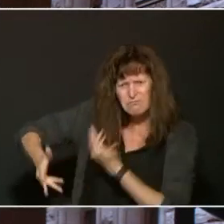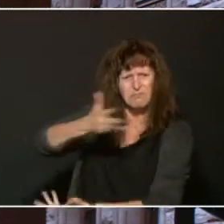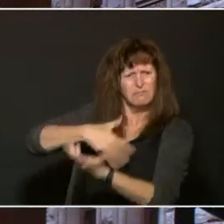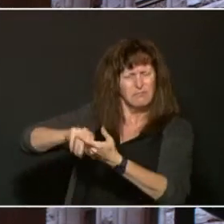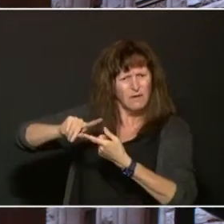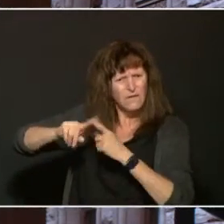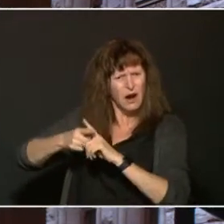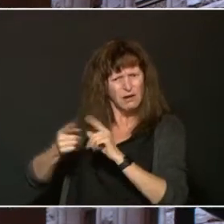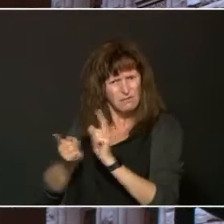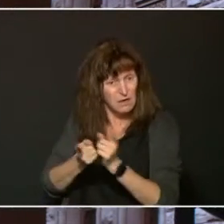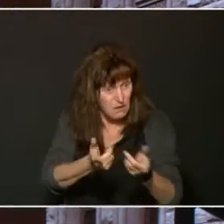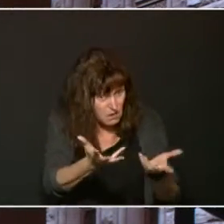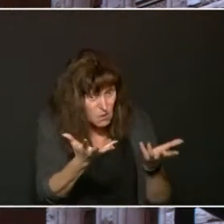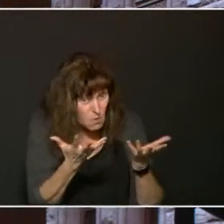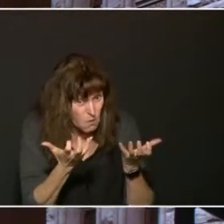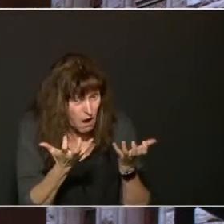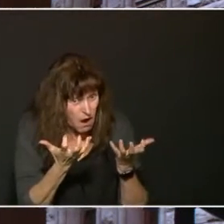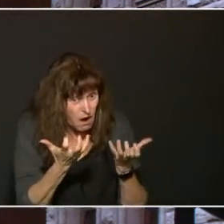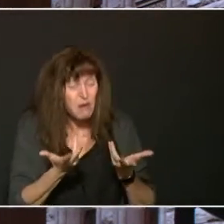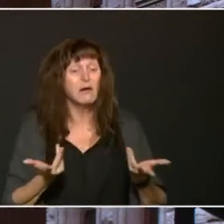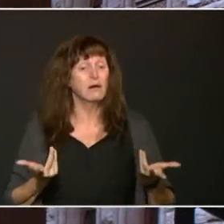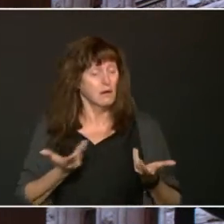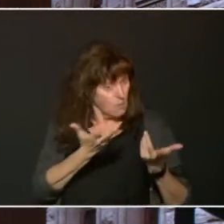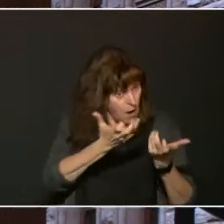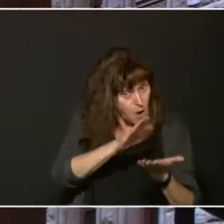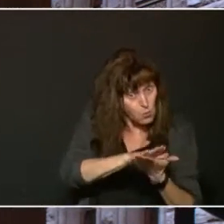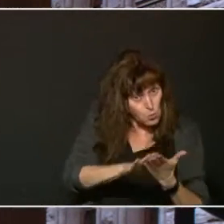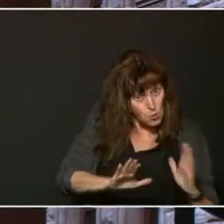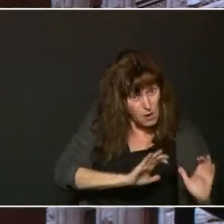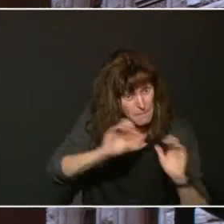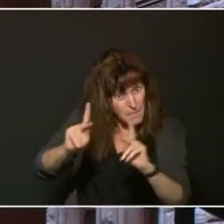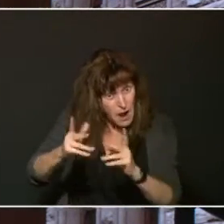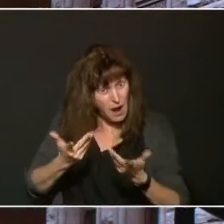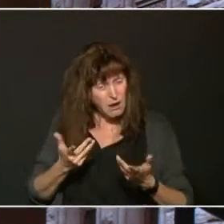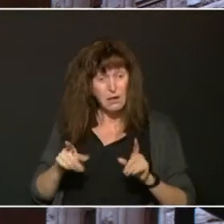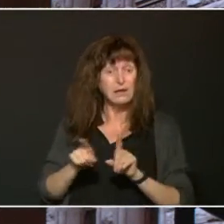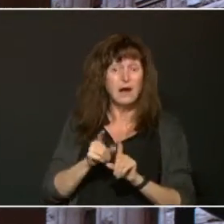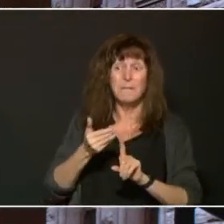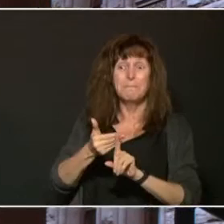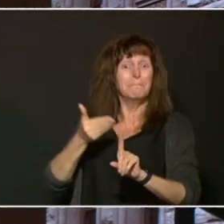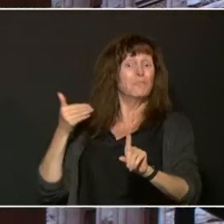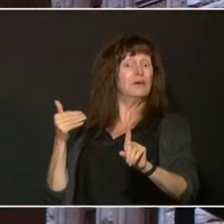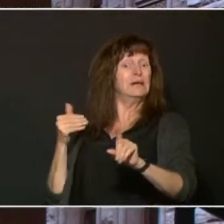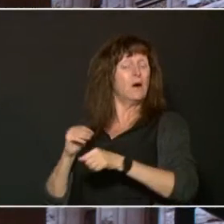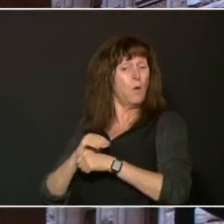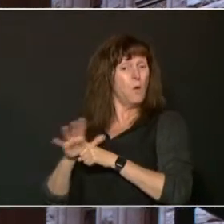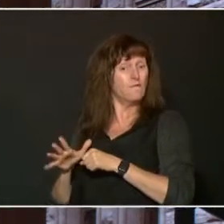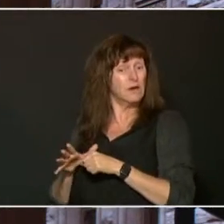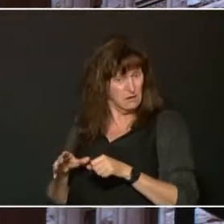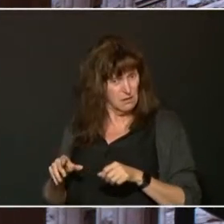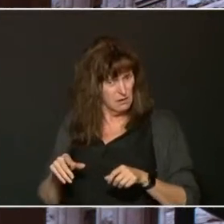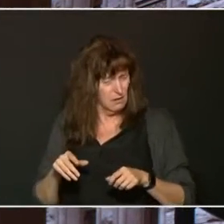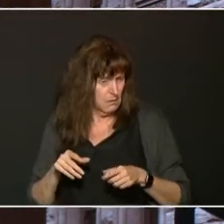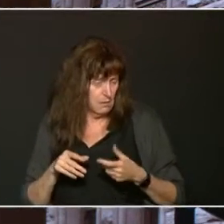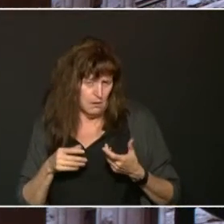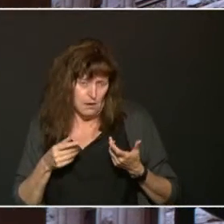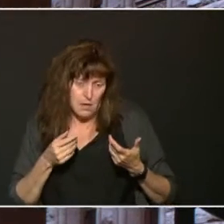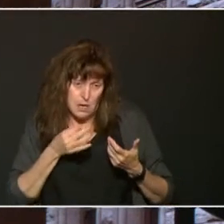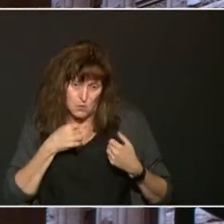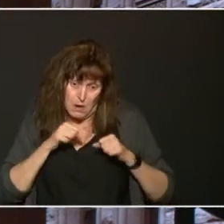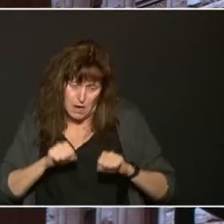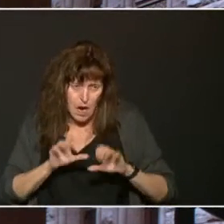want to see schools return as close to the pre-pandemic normal as is safely possible, and solid health and